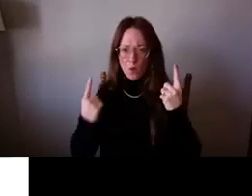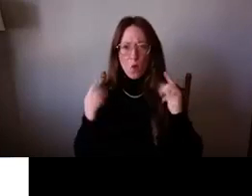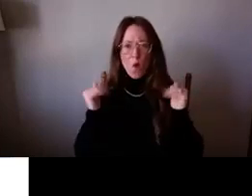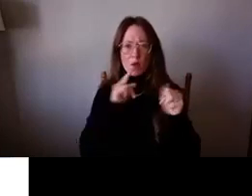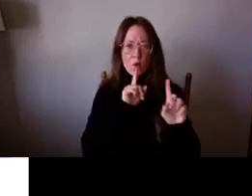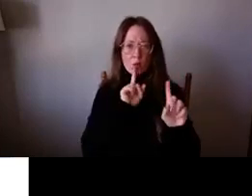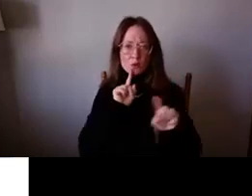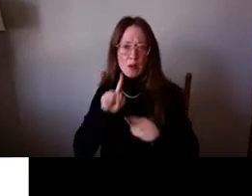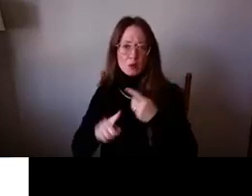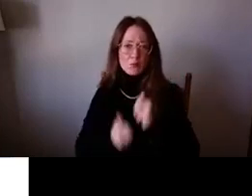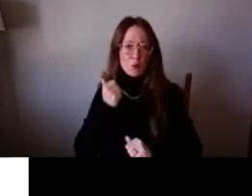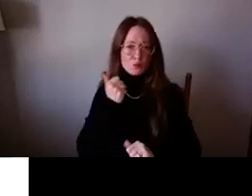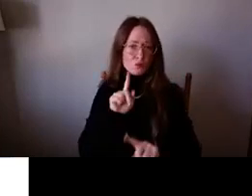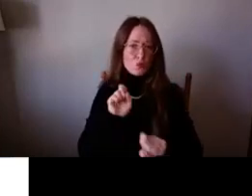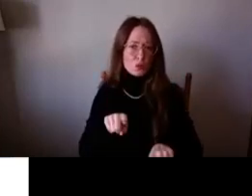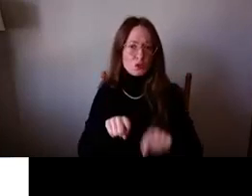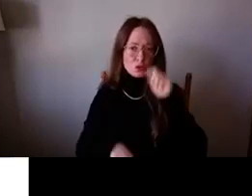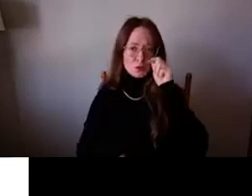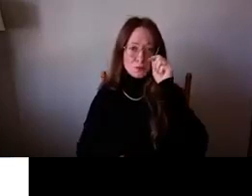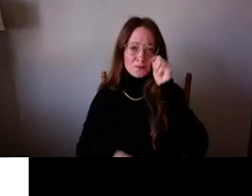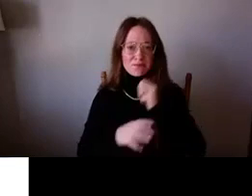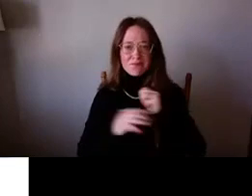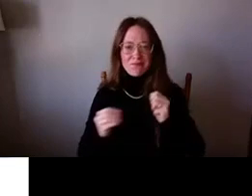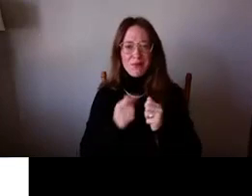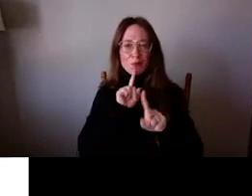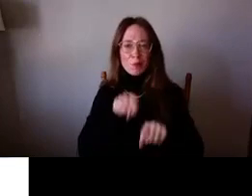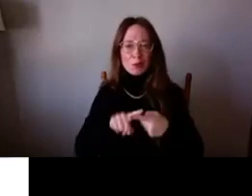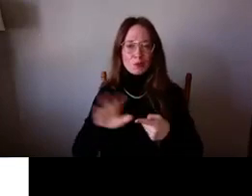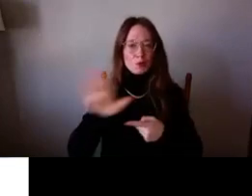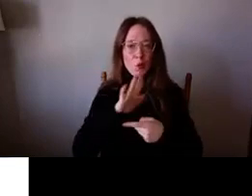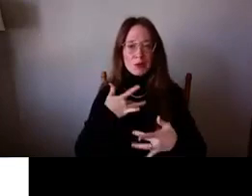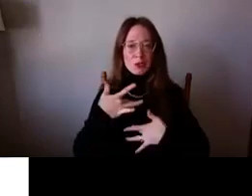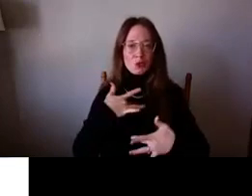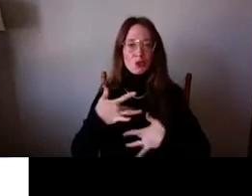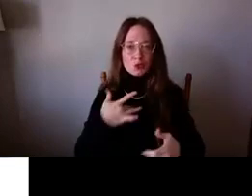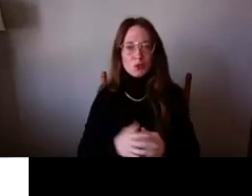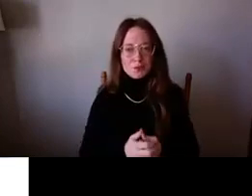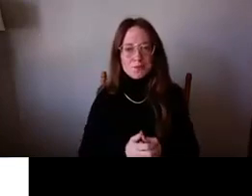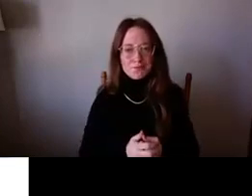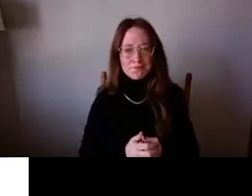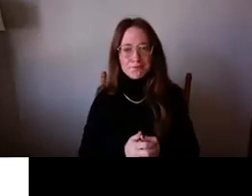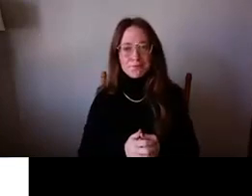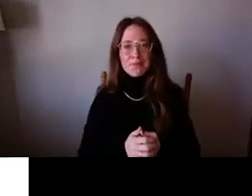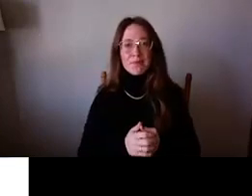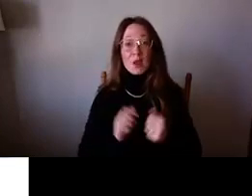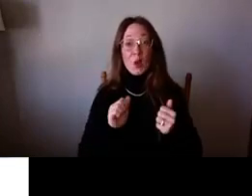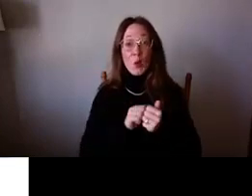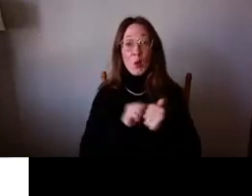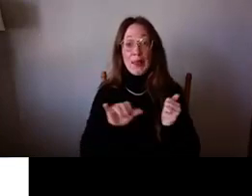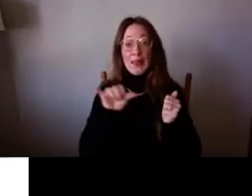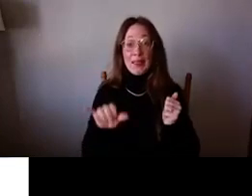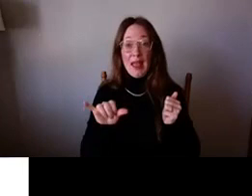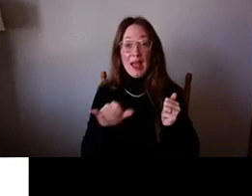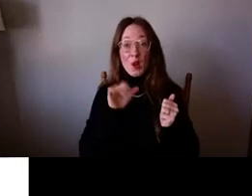of the questions and the issues that were brought up as a result. So with that, I'm going to start with the